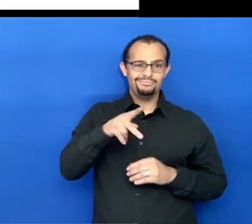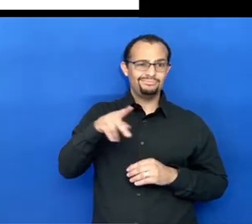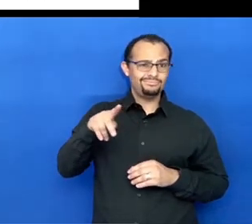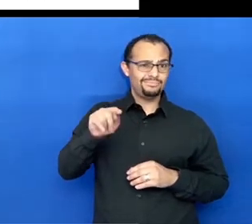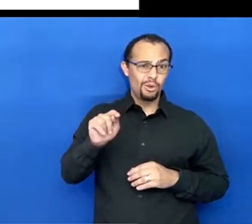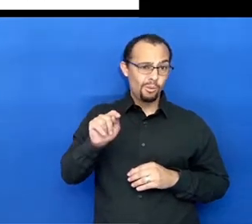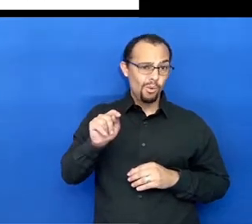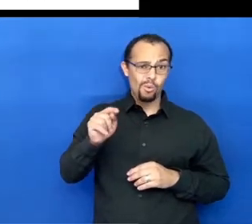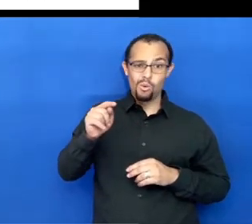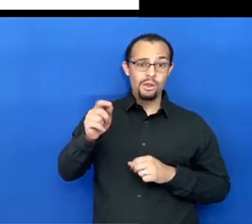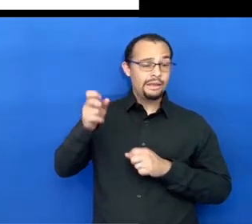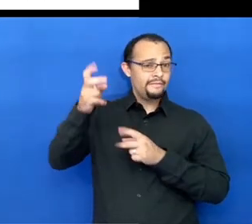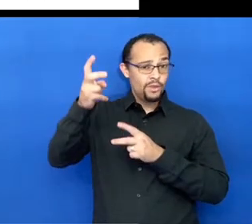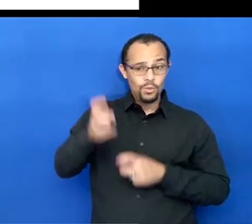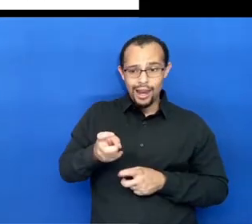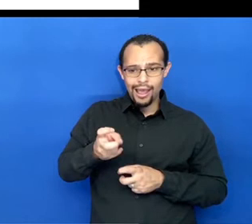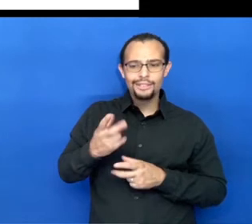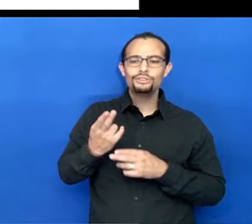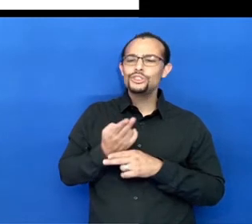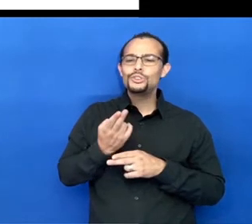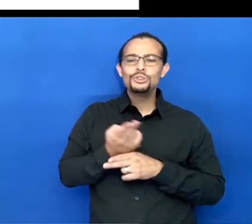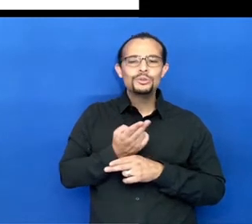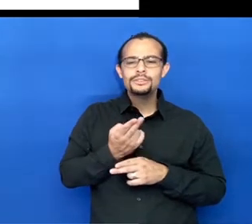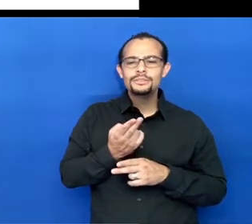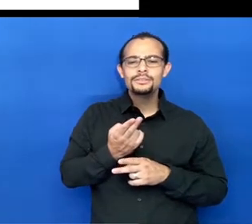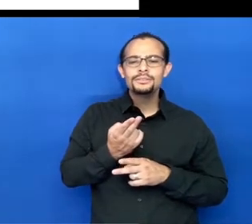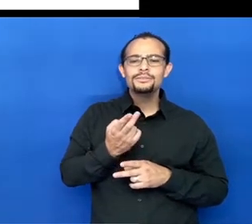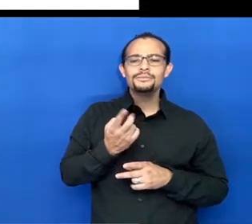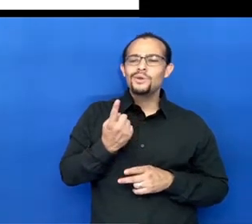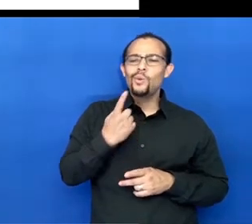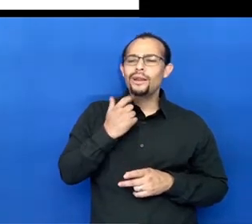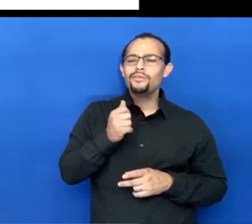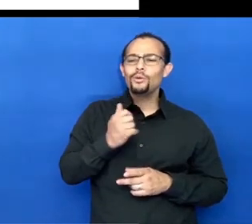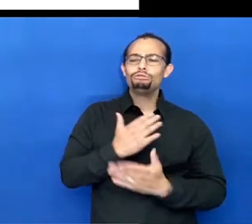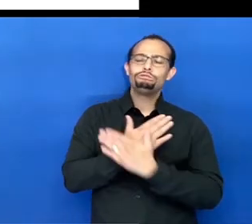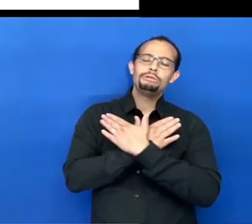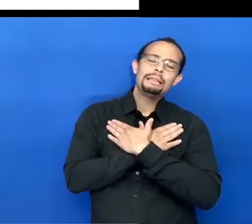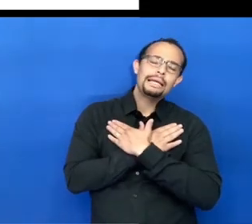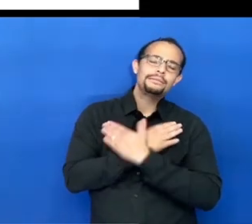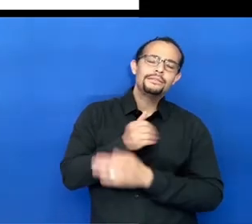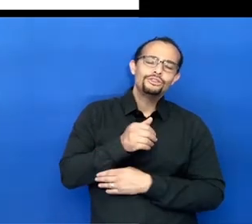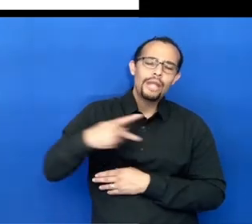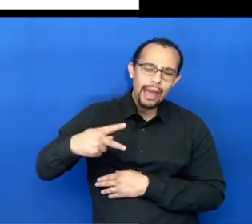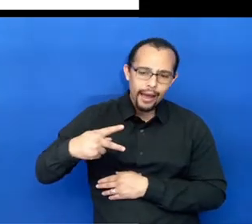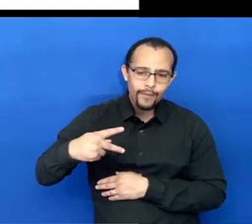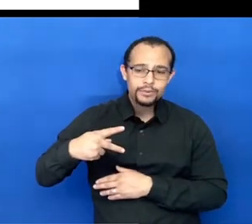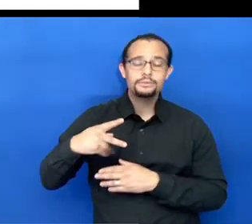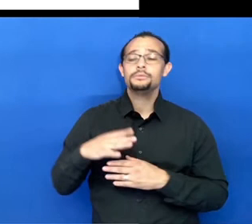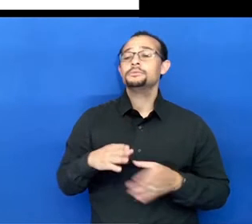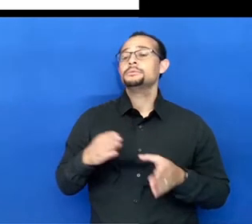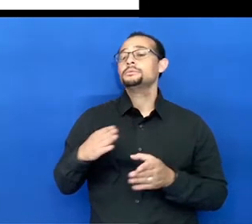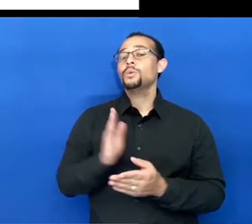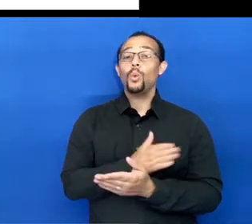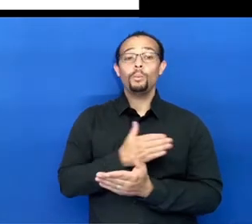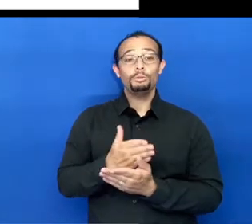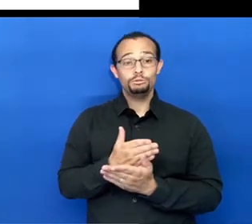is available in your slide deck that you can take and use one of those relaxation